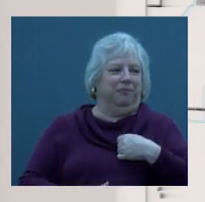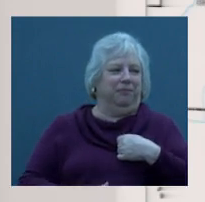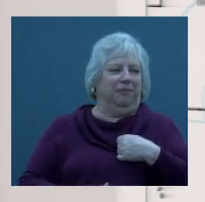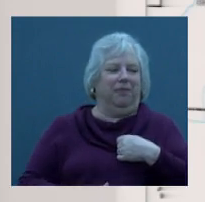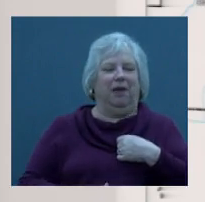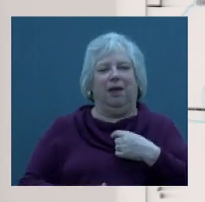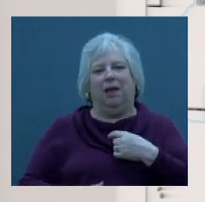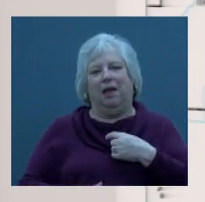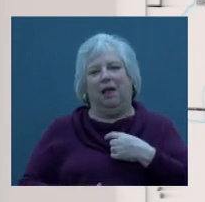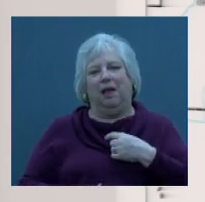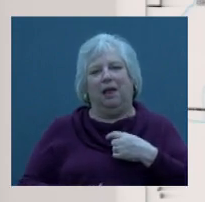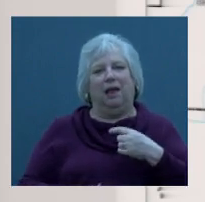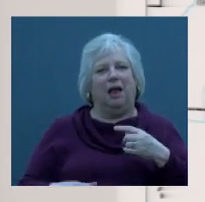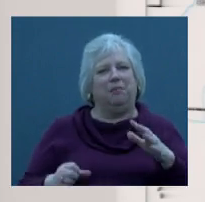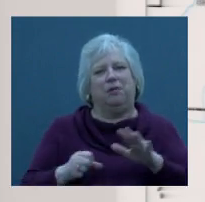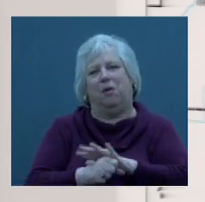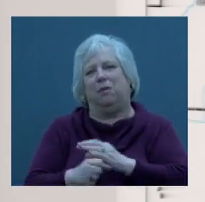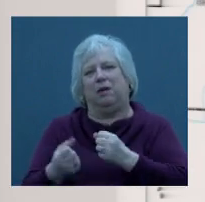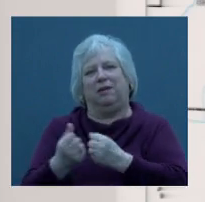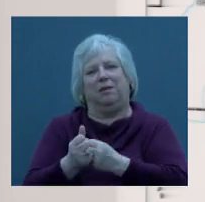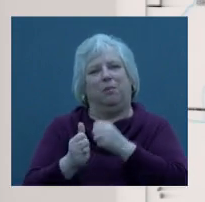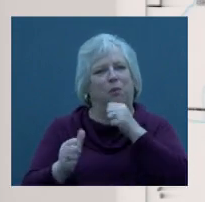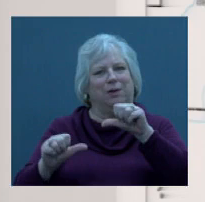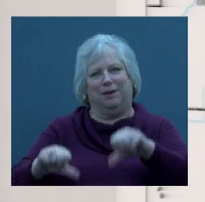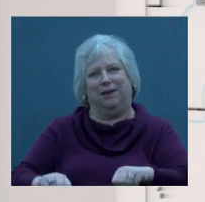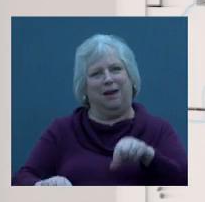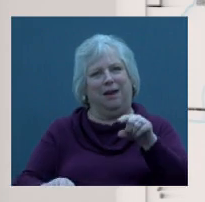I'm totally for denying this application.